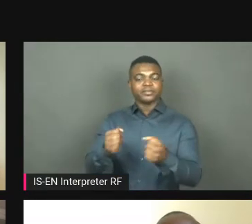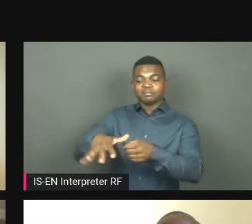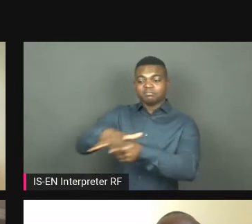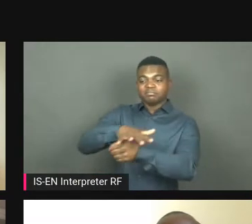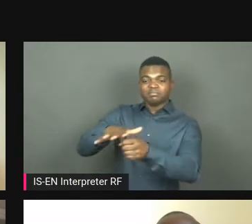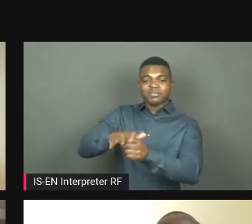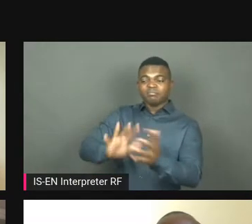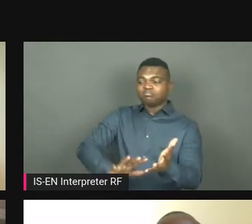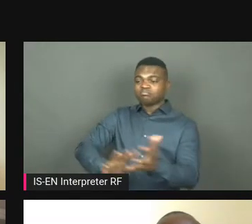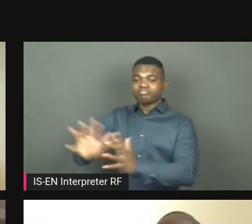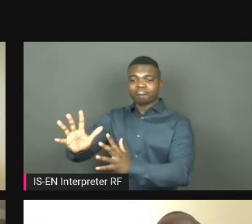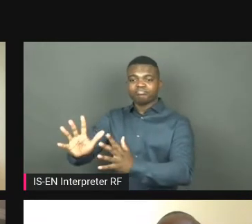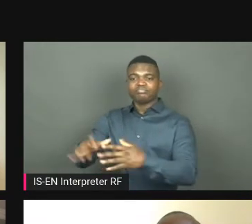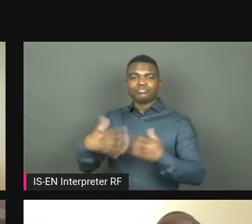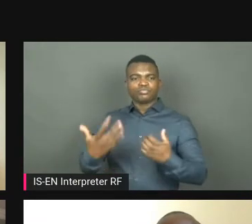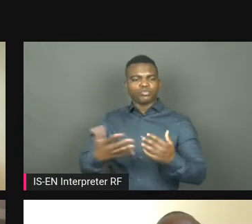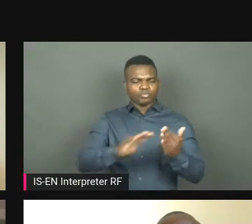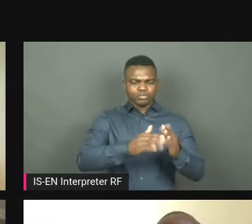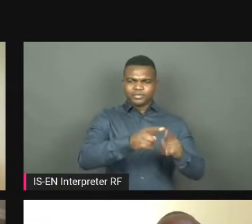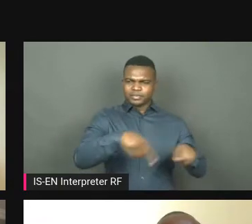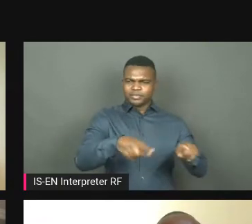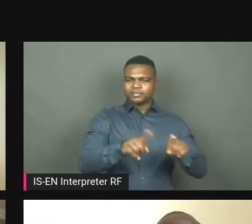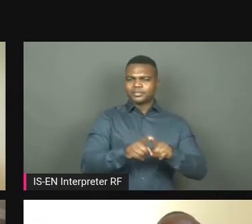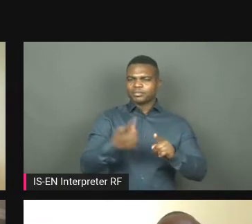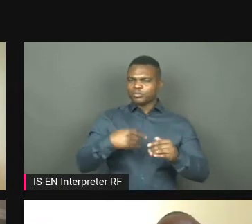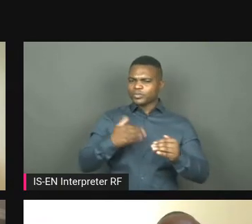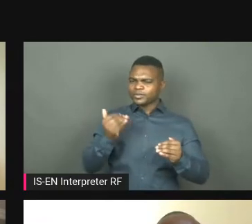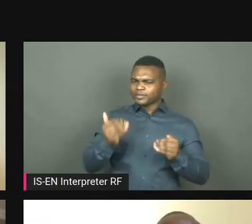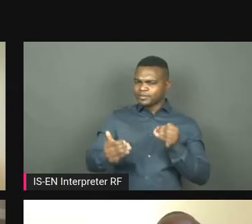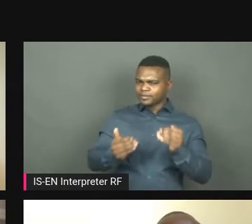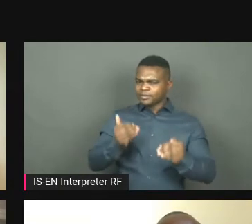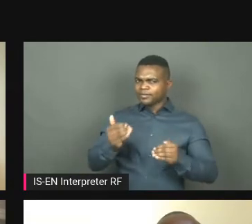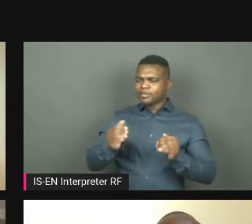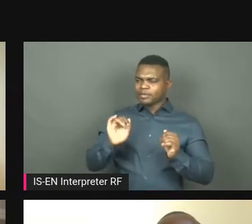needs to happen within the humanitarian sector that I haven't seen a lot of so far.